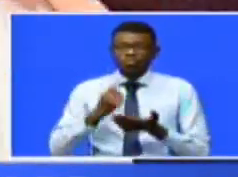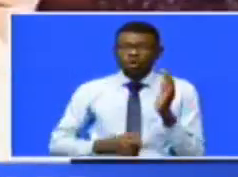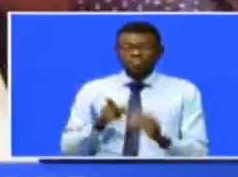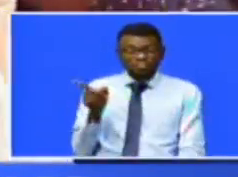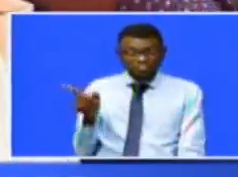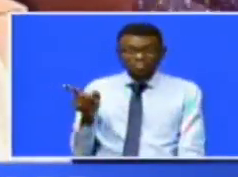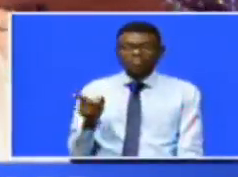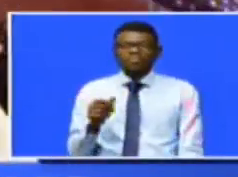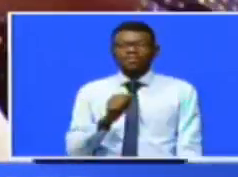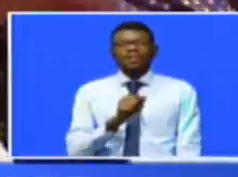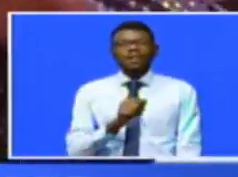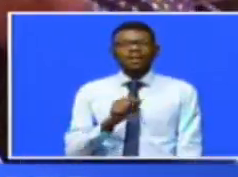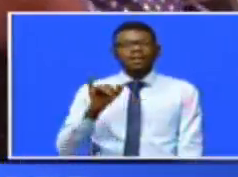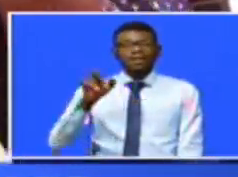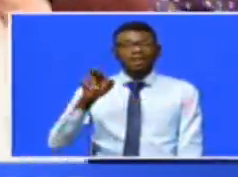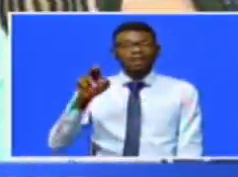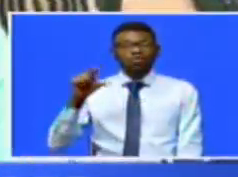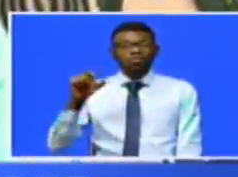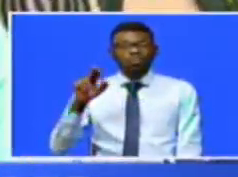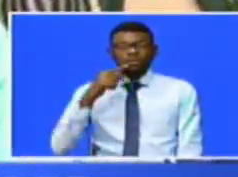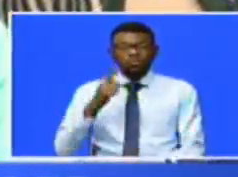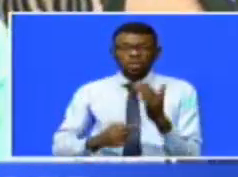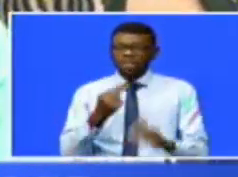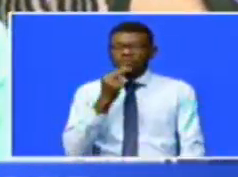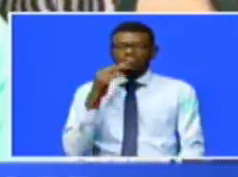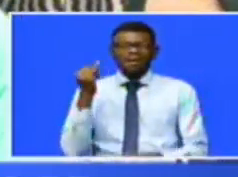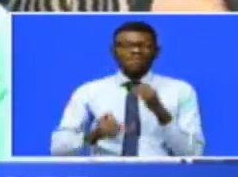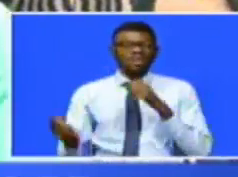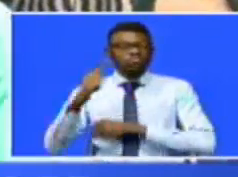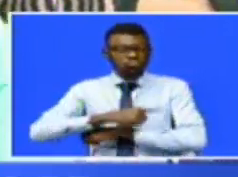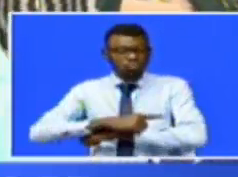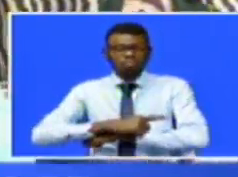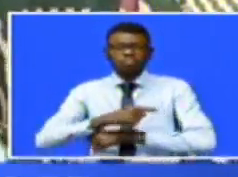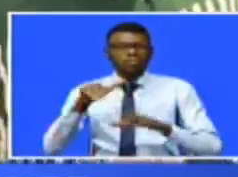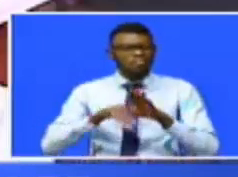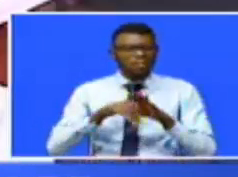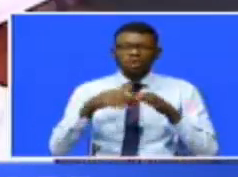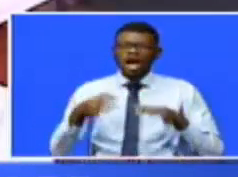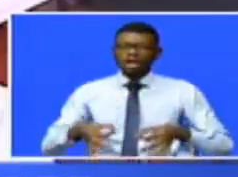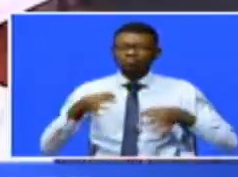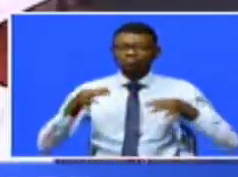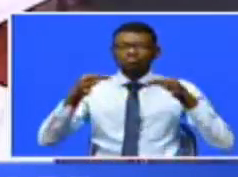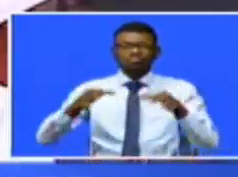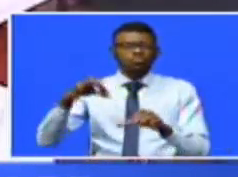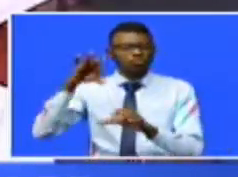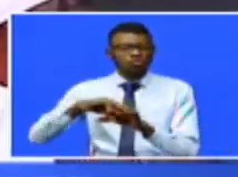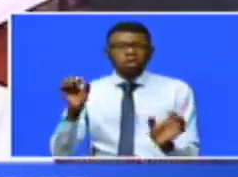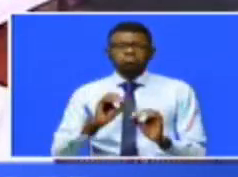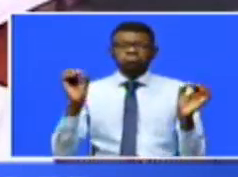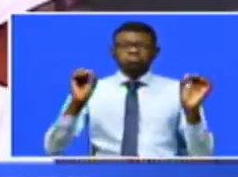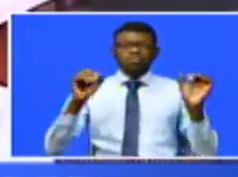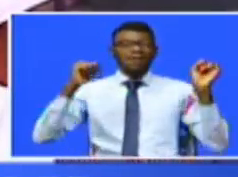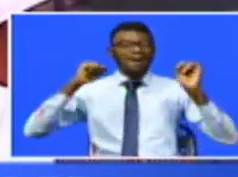Irungu Kang'ata says Tuesday is the D-Day. On four occasions, members have postponed taking a vote to reach consensus